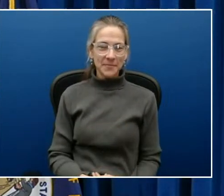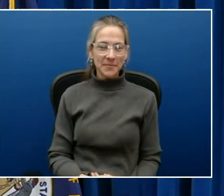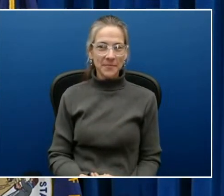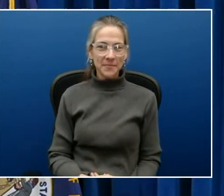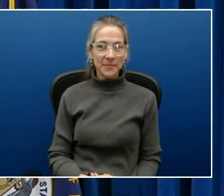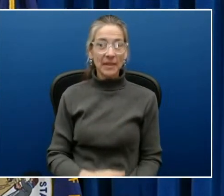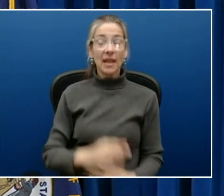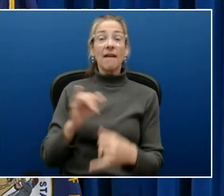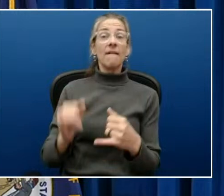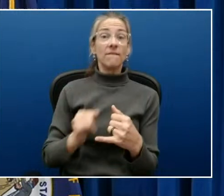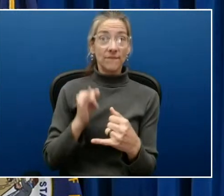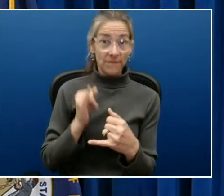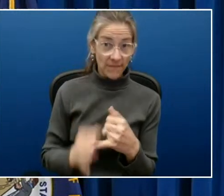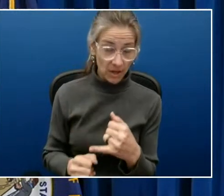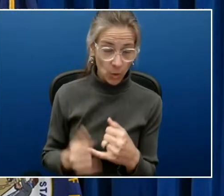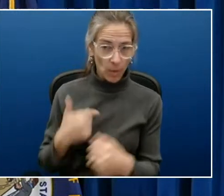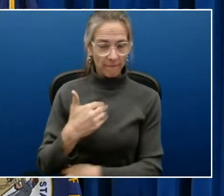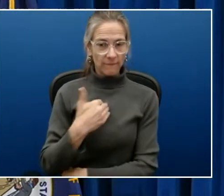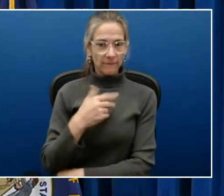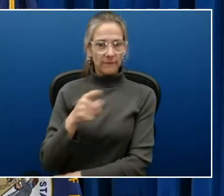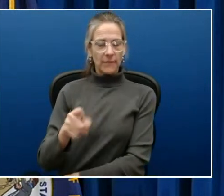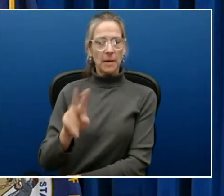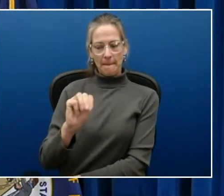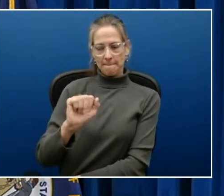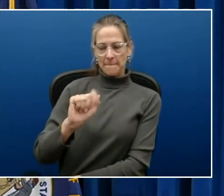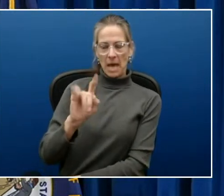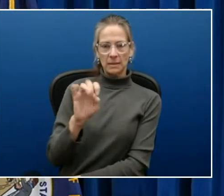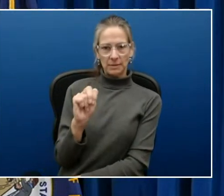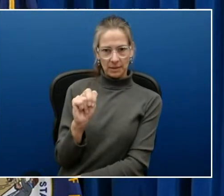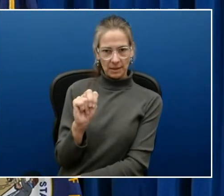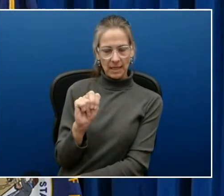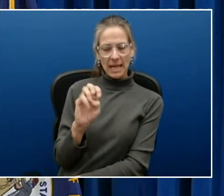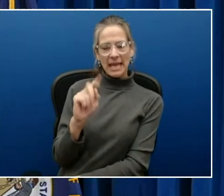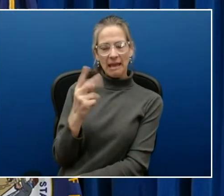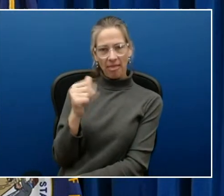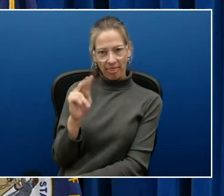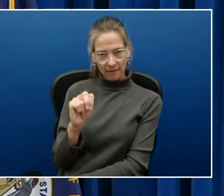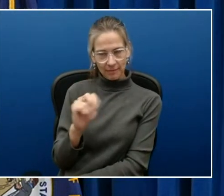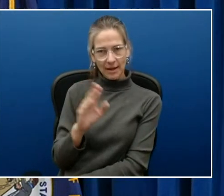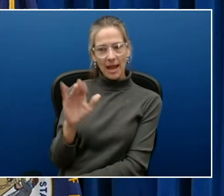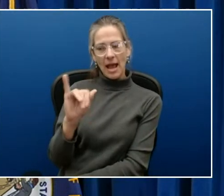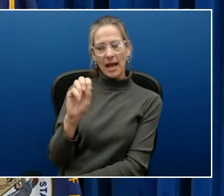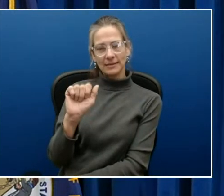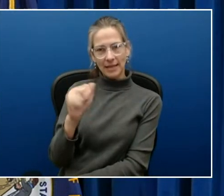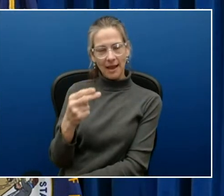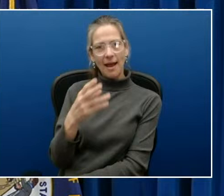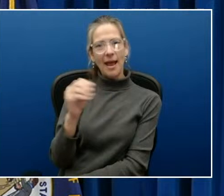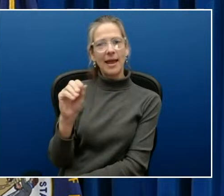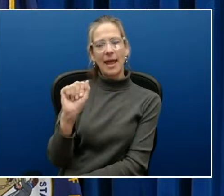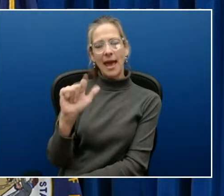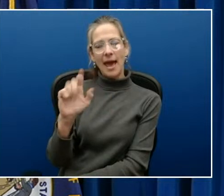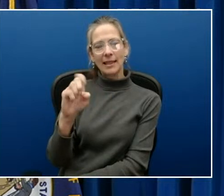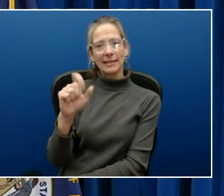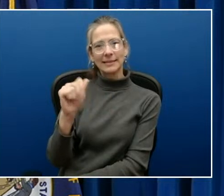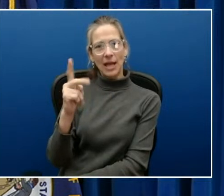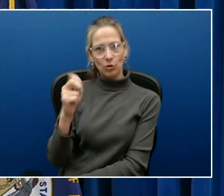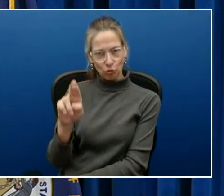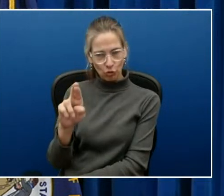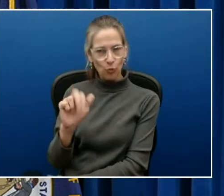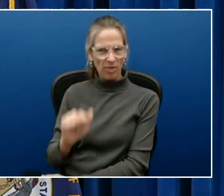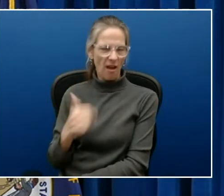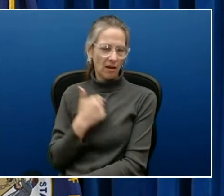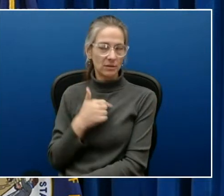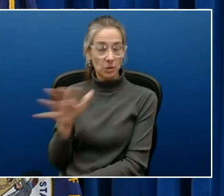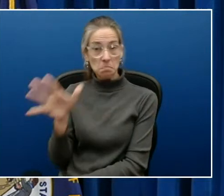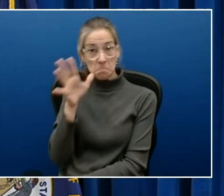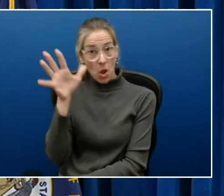Finally, we have Madison Wertzler, Ethan Stollard, Isaiah Thomas, and Alexander Krause with us, whose parents serve